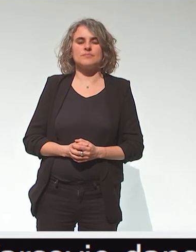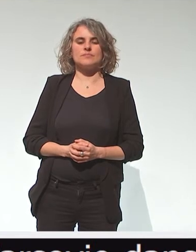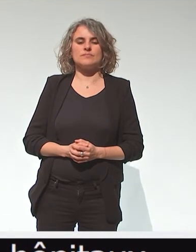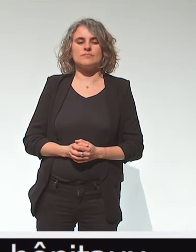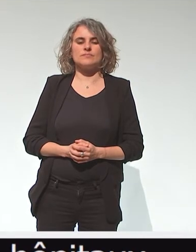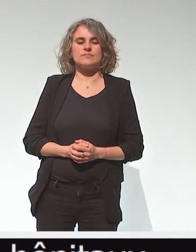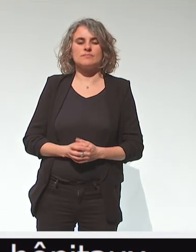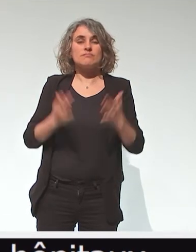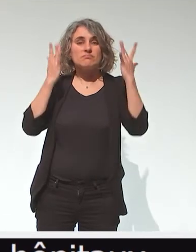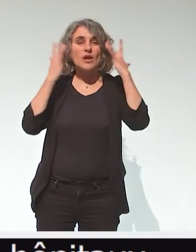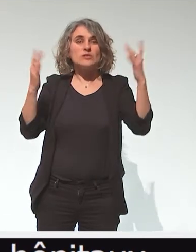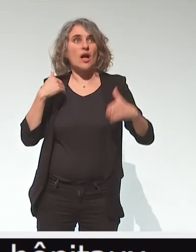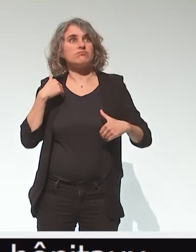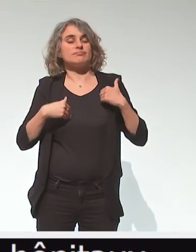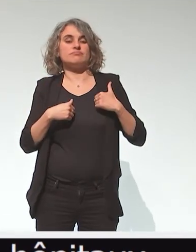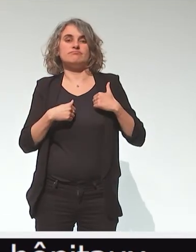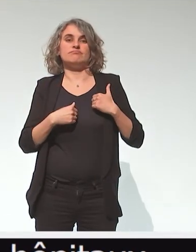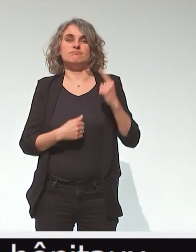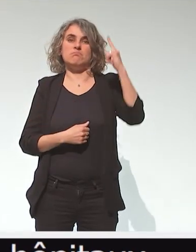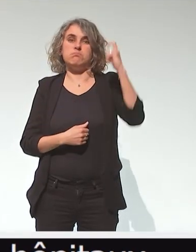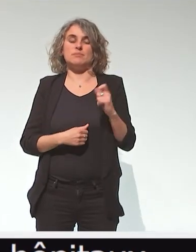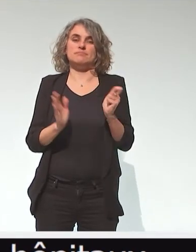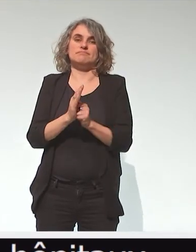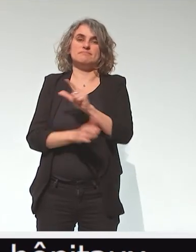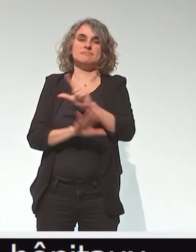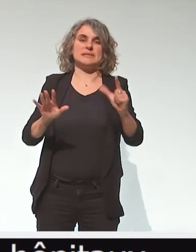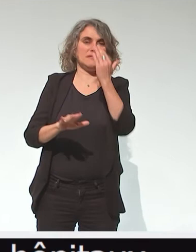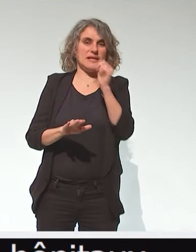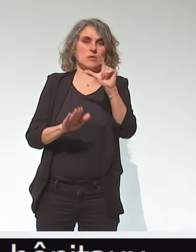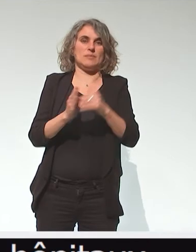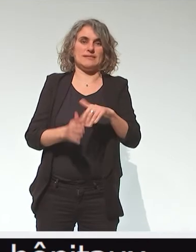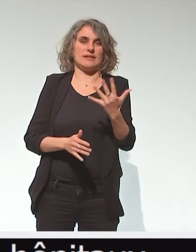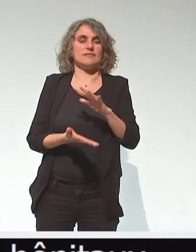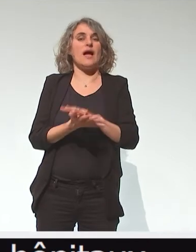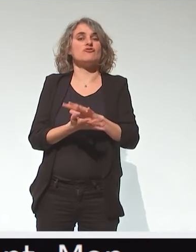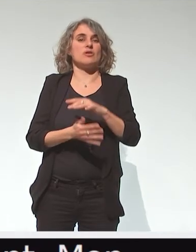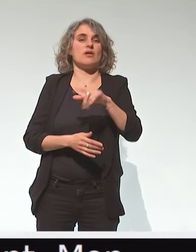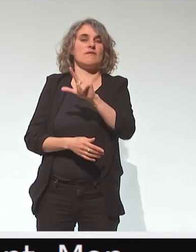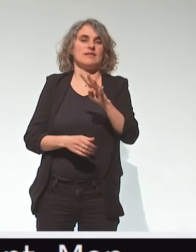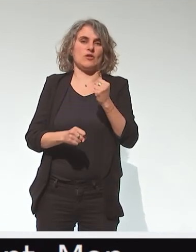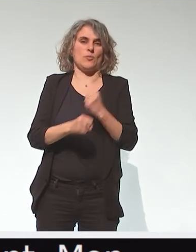Now, my personal experience of a handicap began on 27th of February